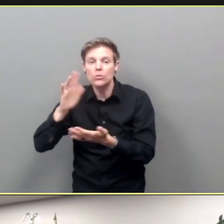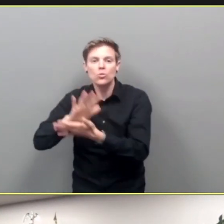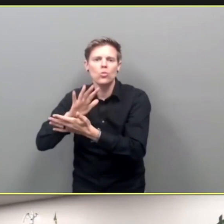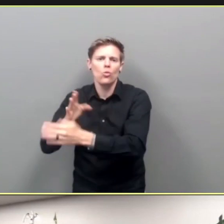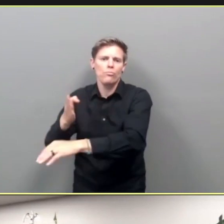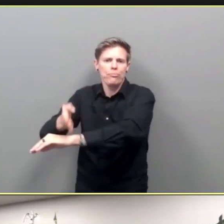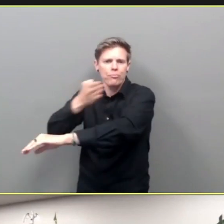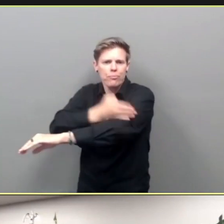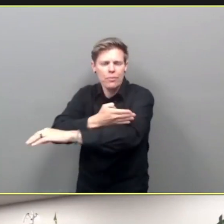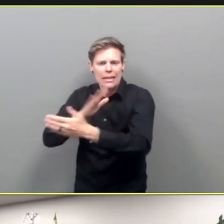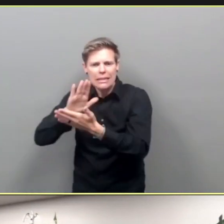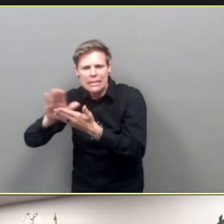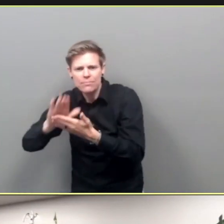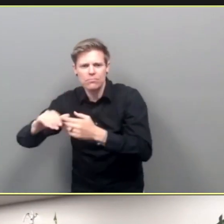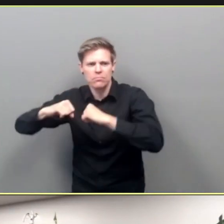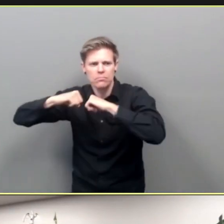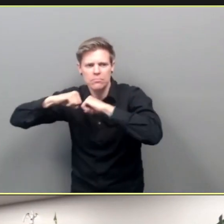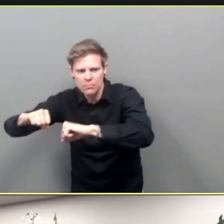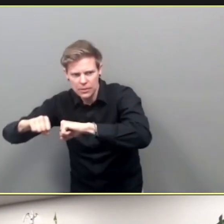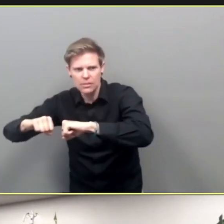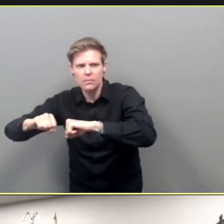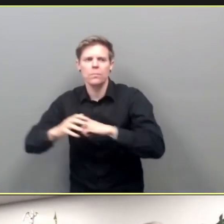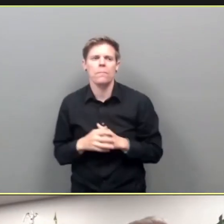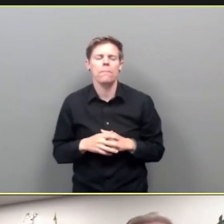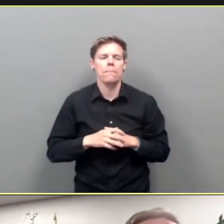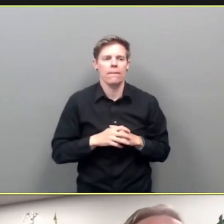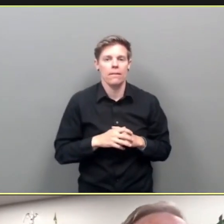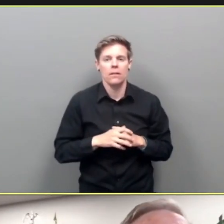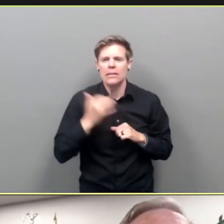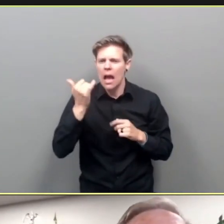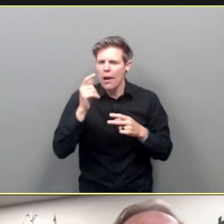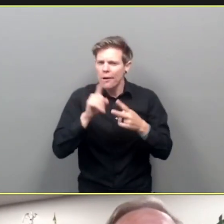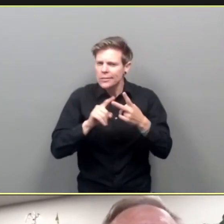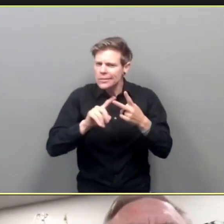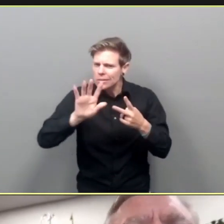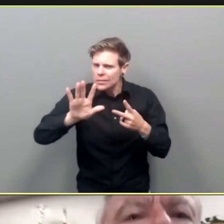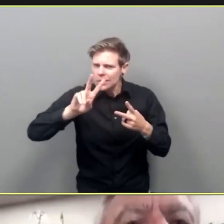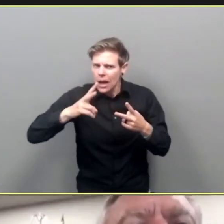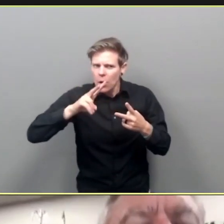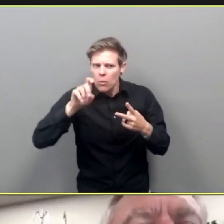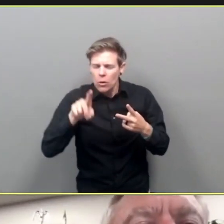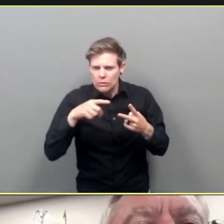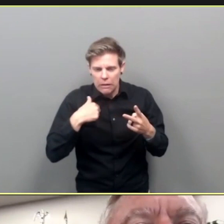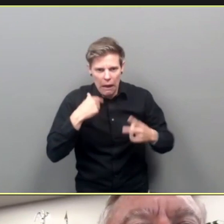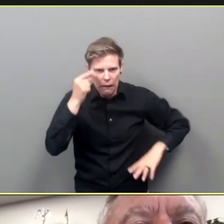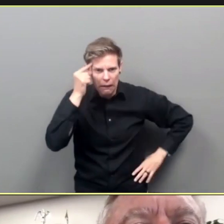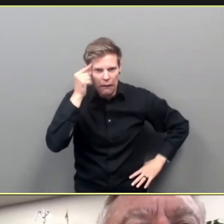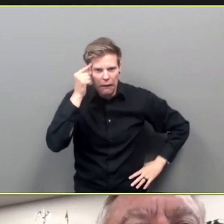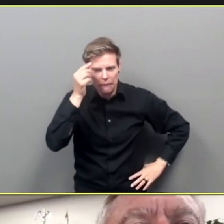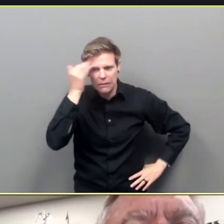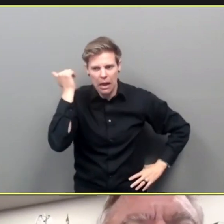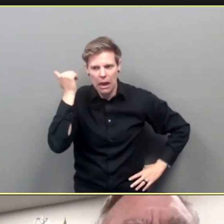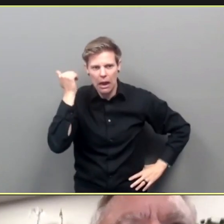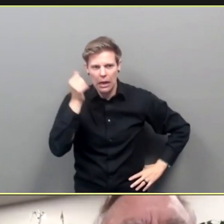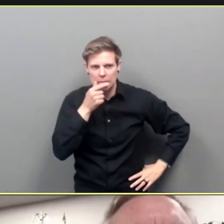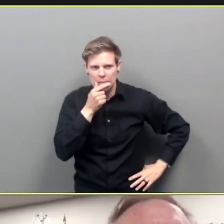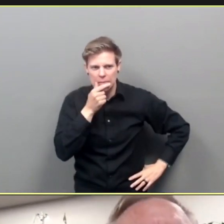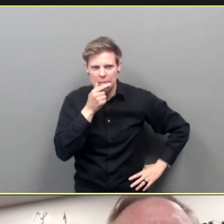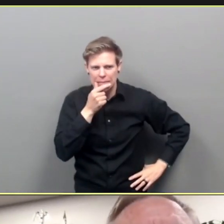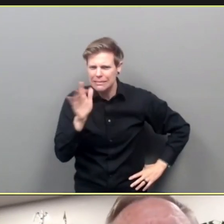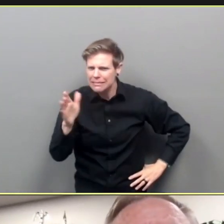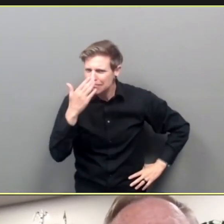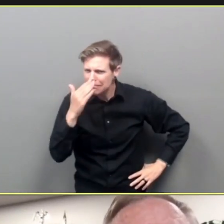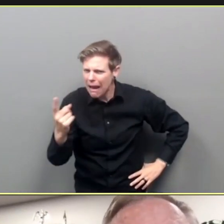Julia, I believe your second part of your question, which I've now forgotten. So I'm going to ask you to repeat that for me. No,